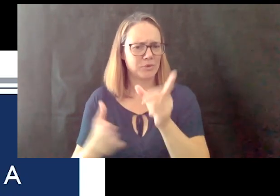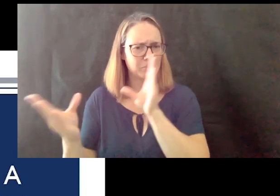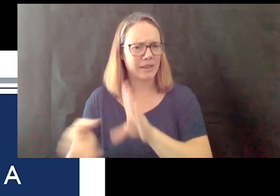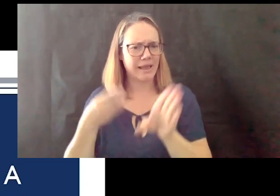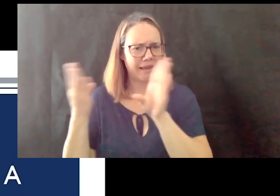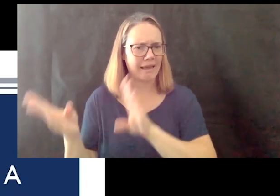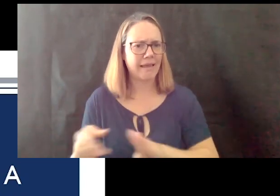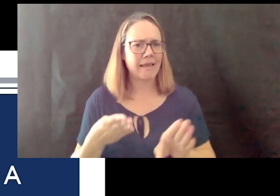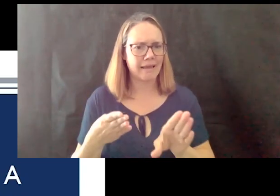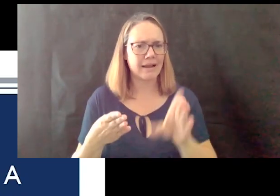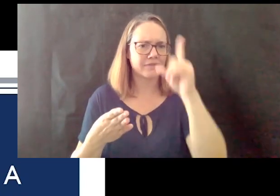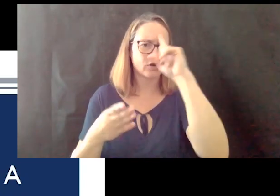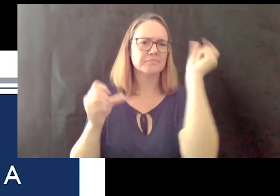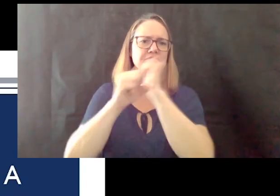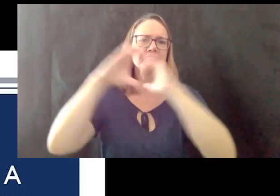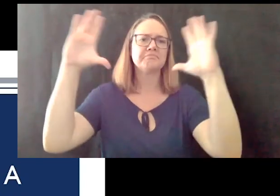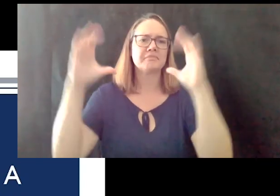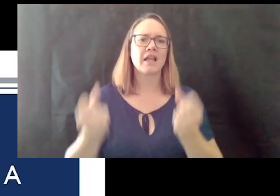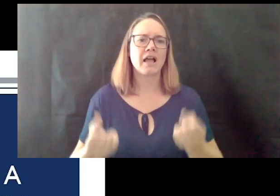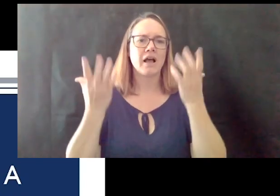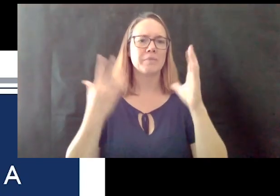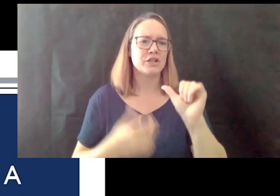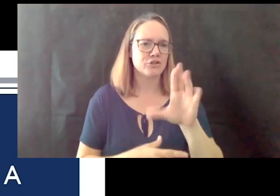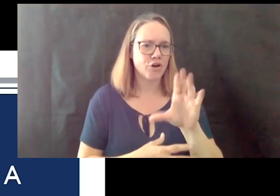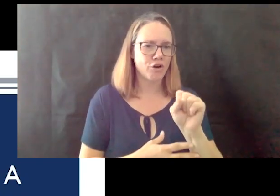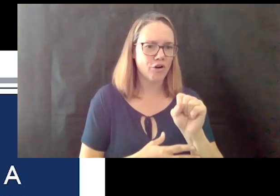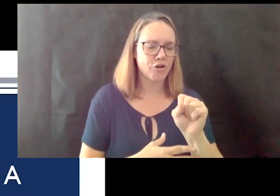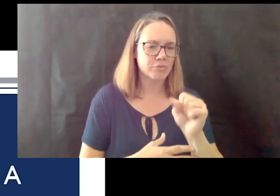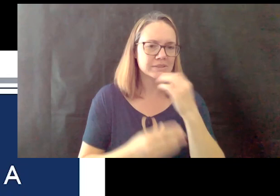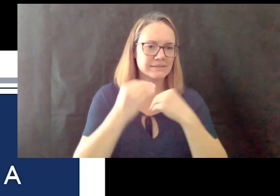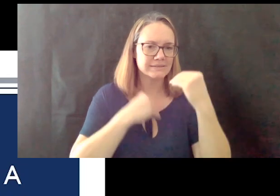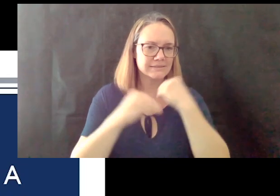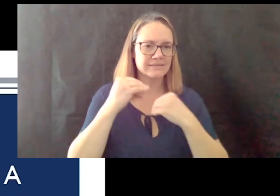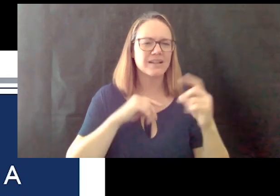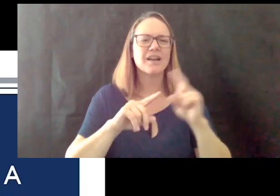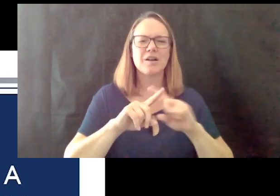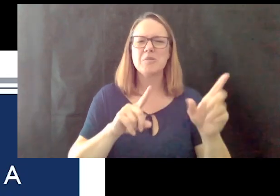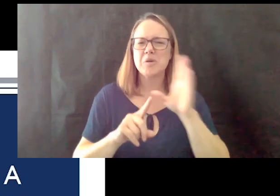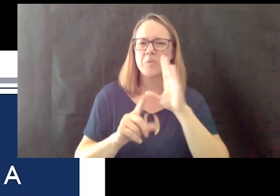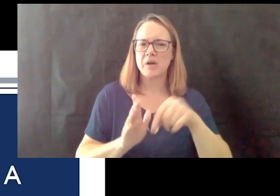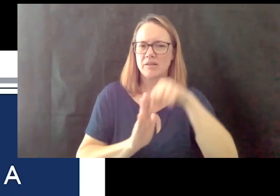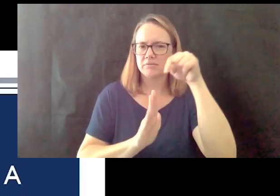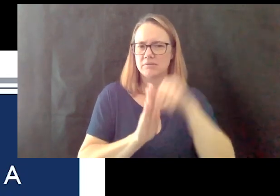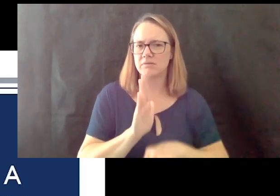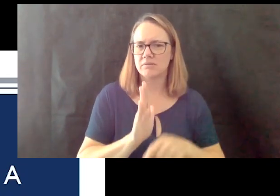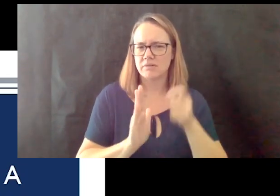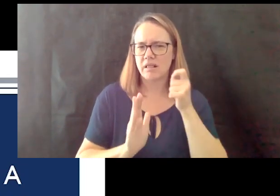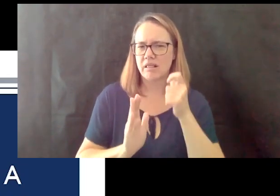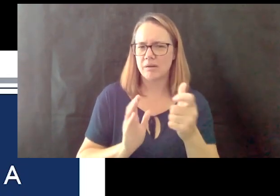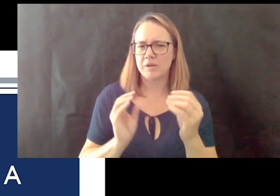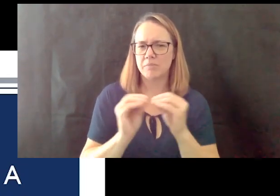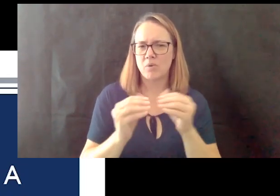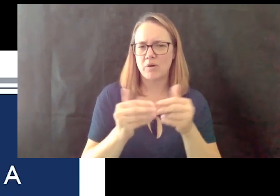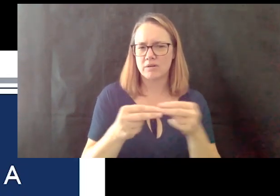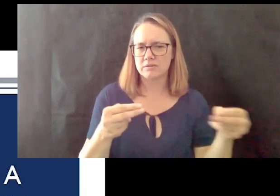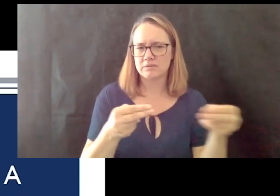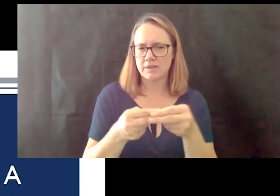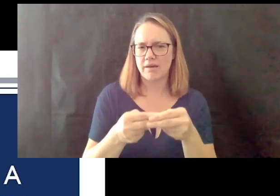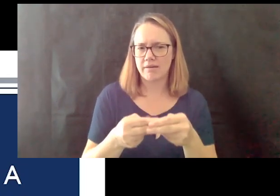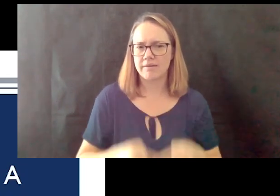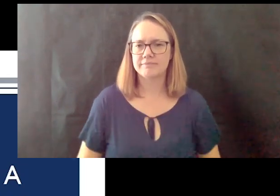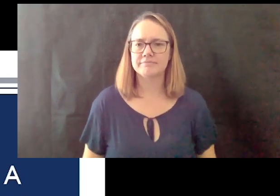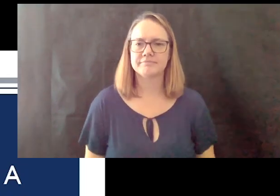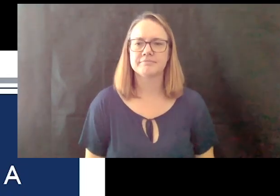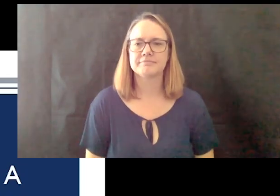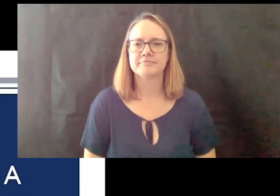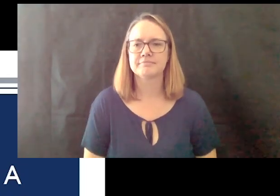helping plan out a meal plan for managing your carbohydrate intake, and we'll go a little bit further into that in